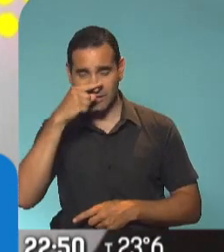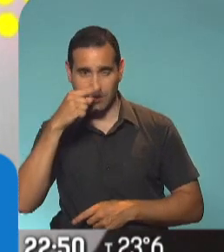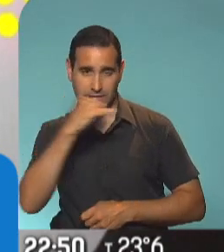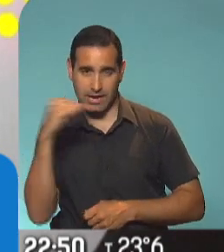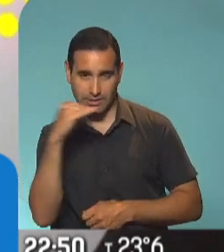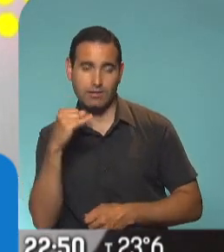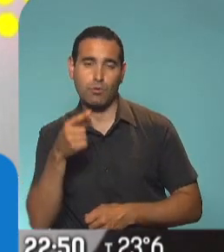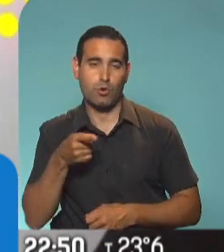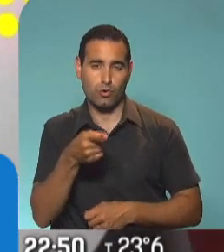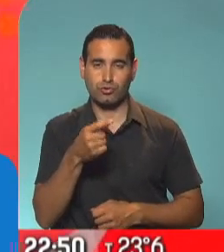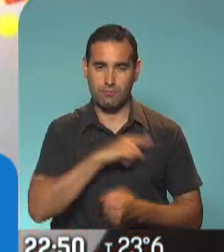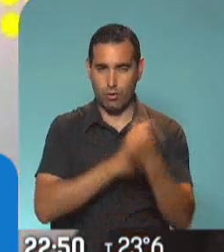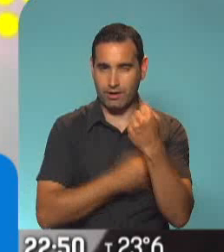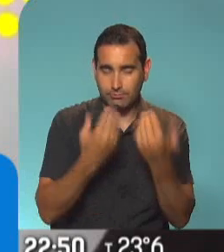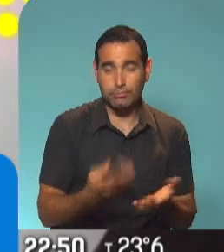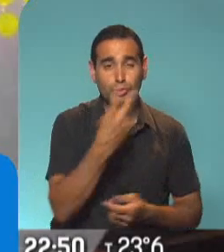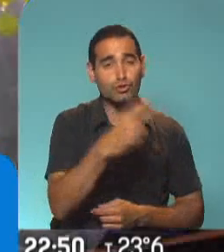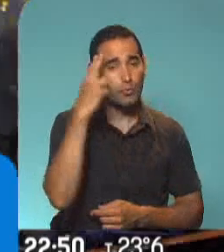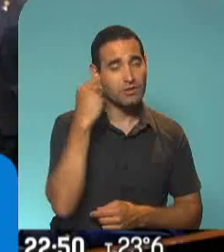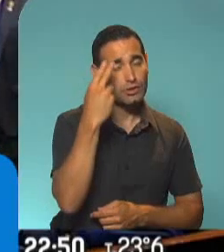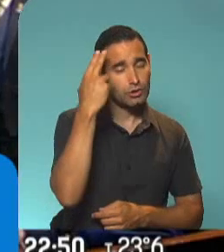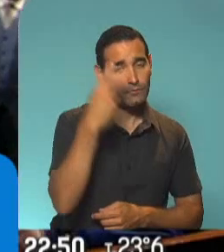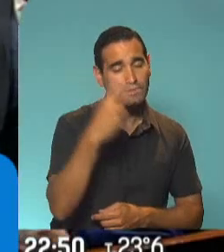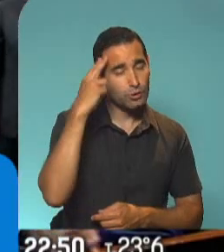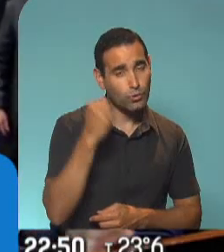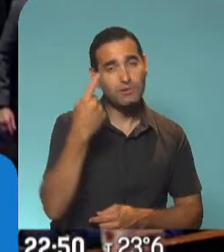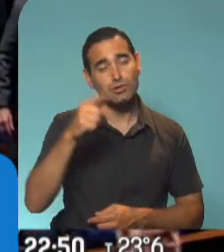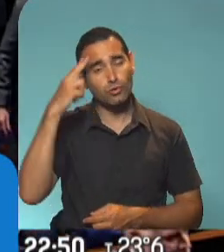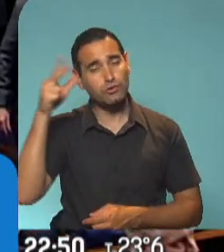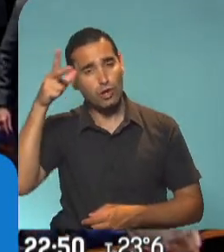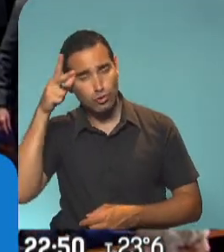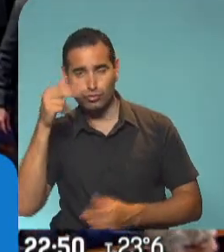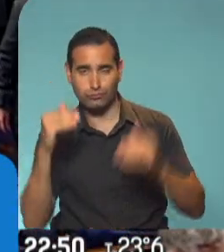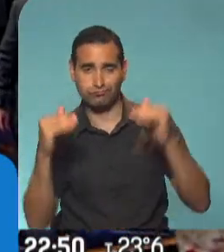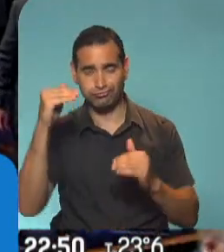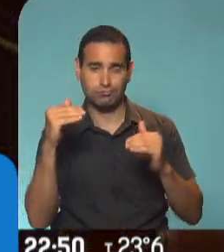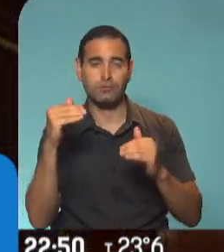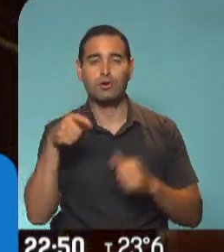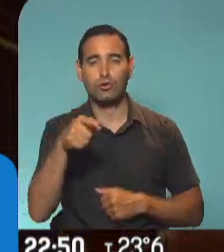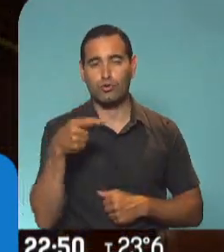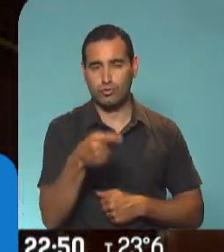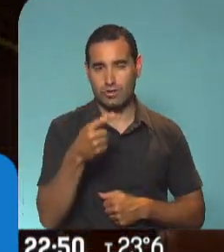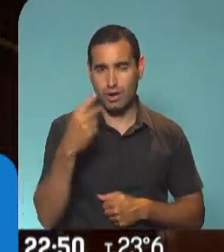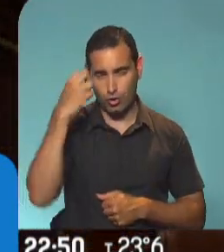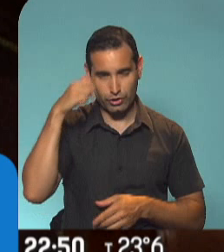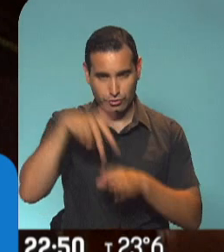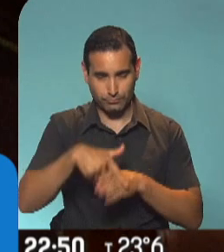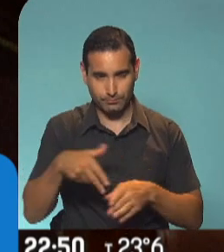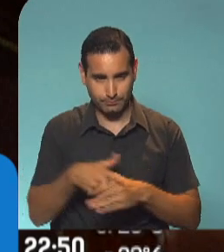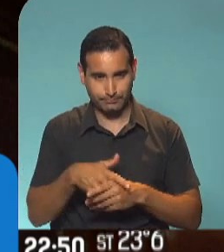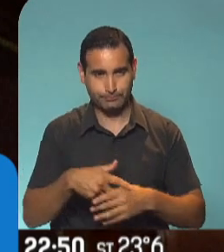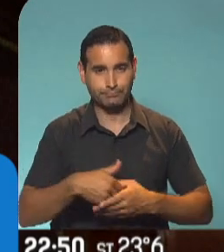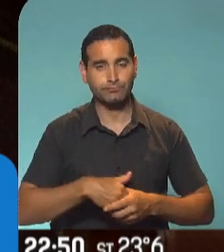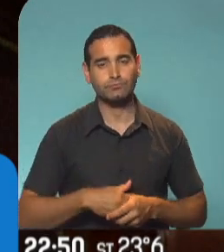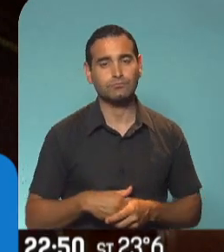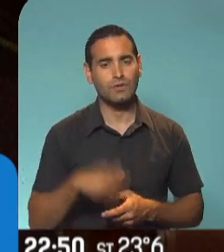cargo de abuso de poder y 229 a 198 para el de obstrucción del Congreso. He has shown us he will continue